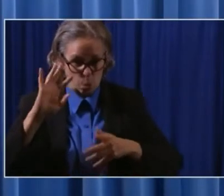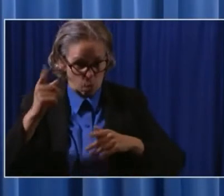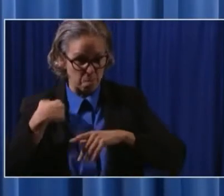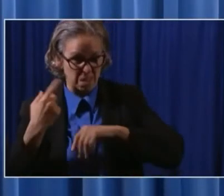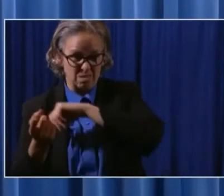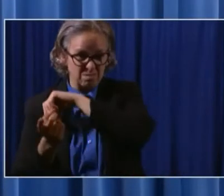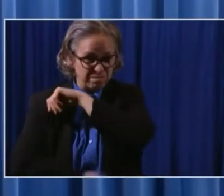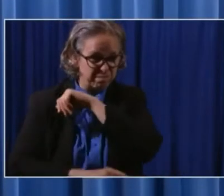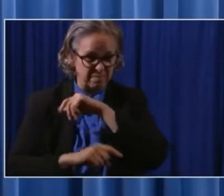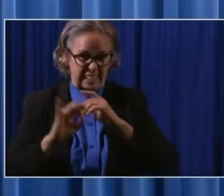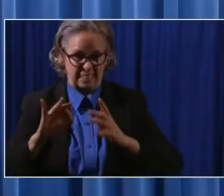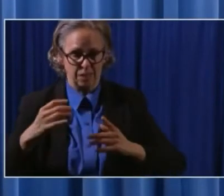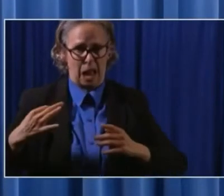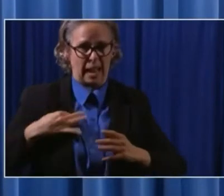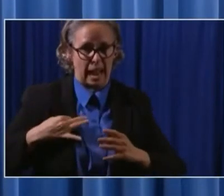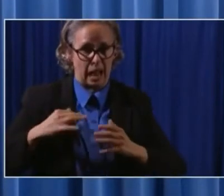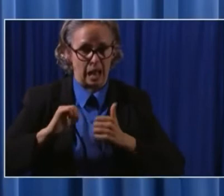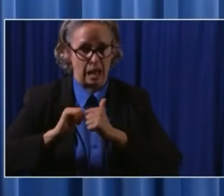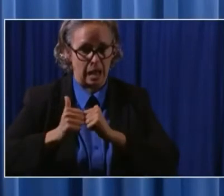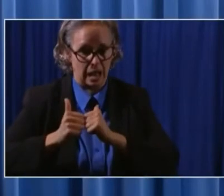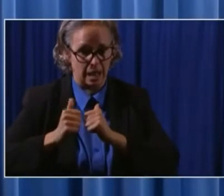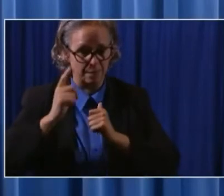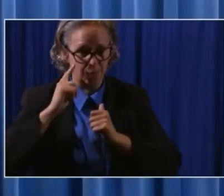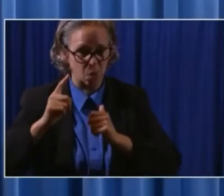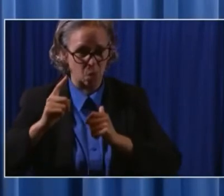candidates in November?